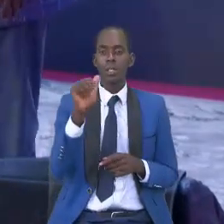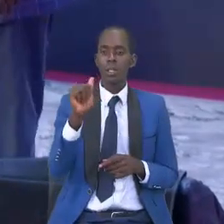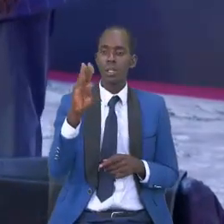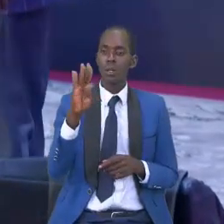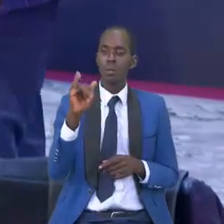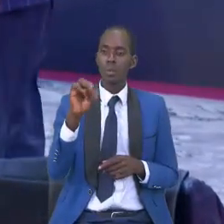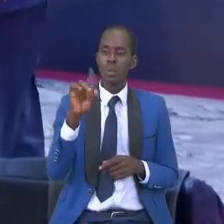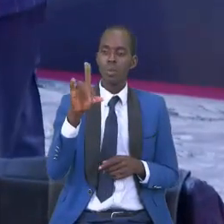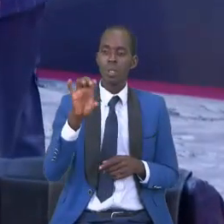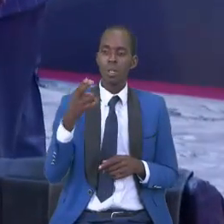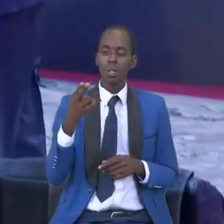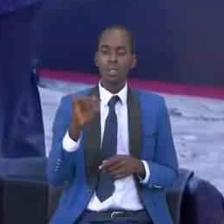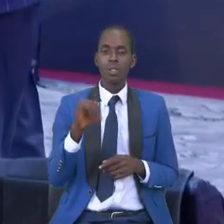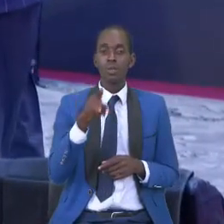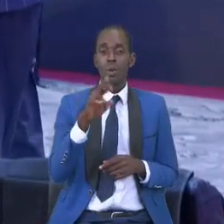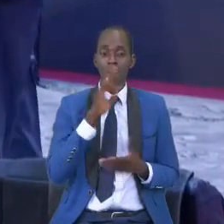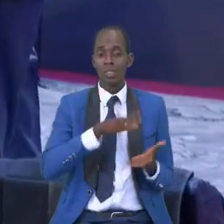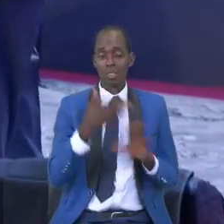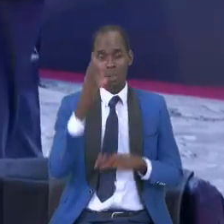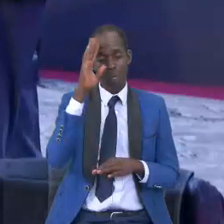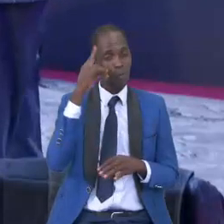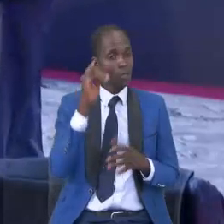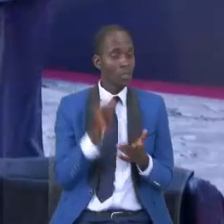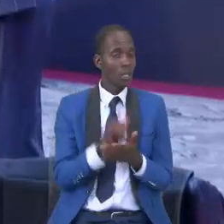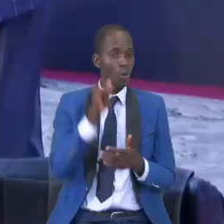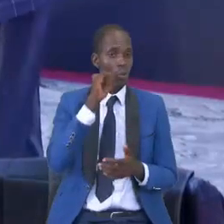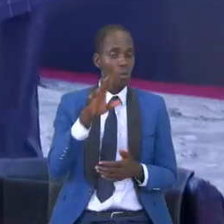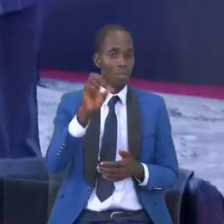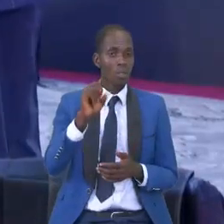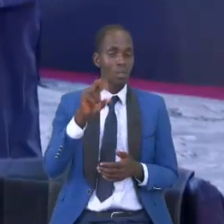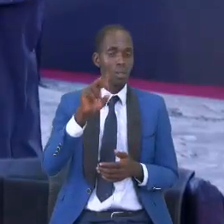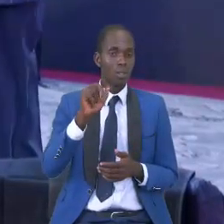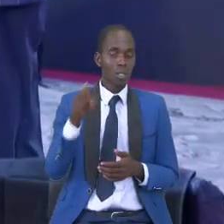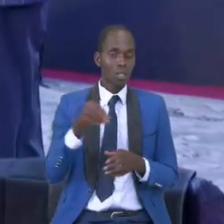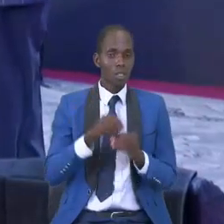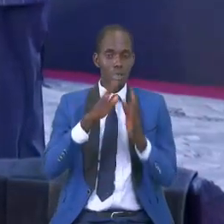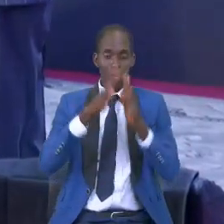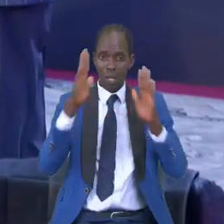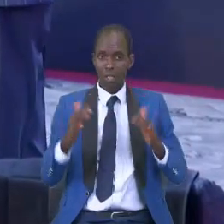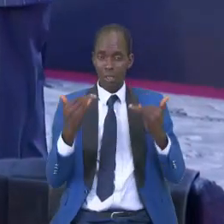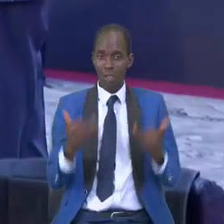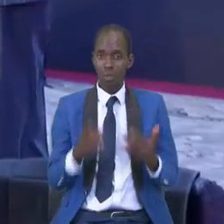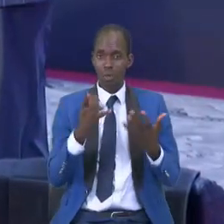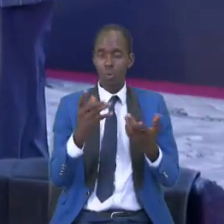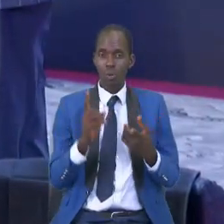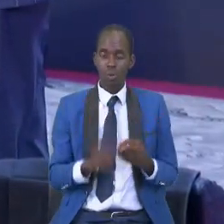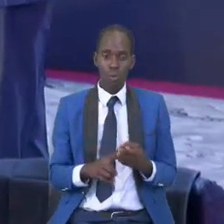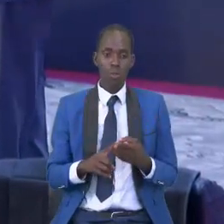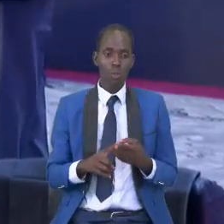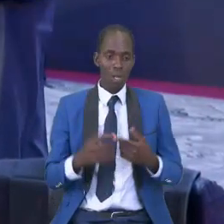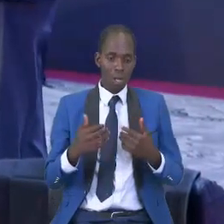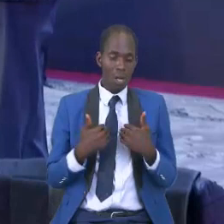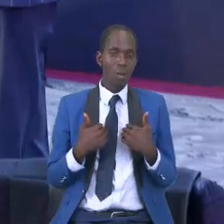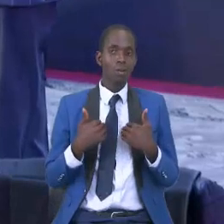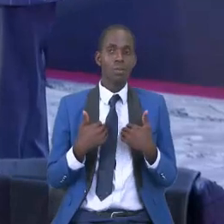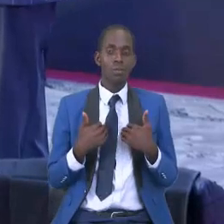Sarah, in your house now, you want to add to all your wives, it's another man's wife. It's Abraham's wife. You